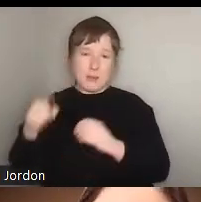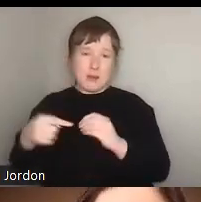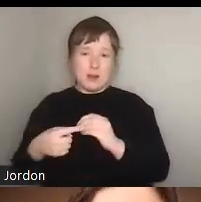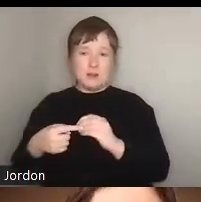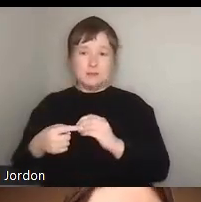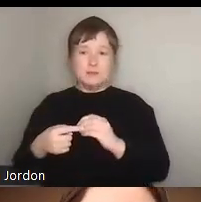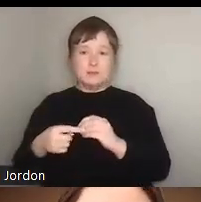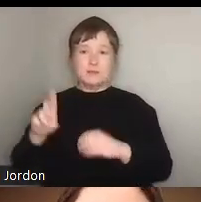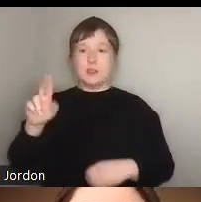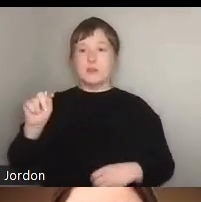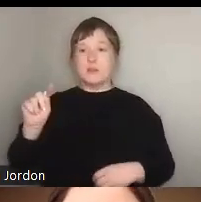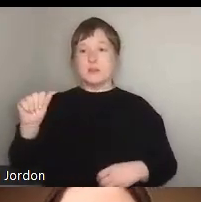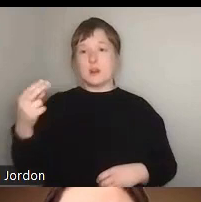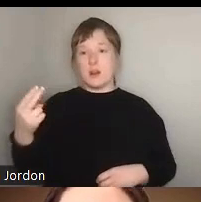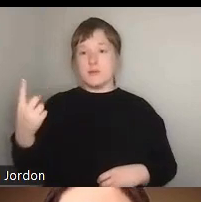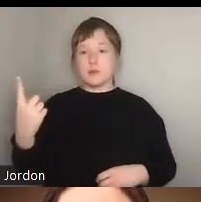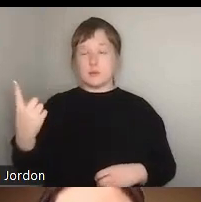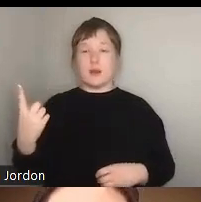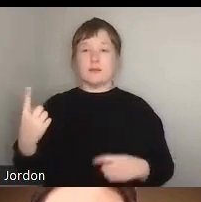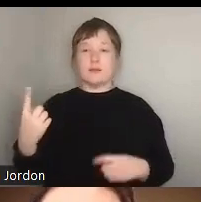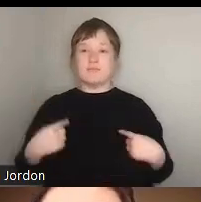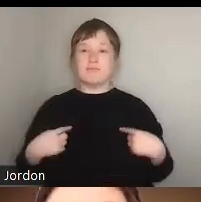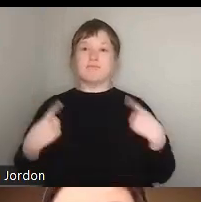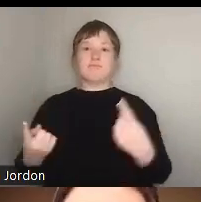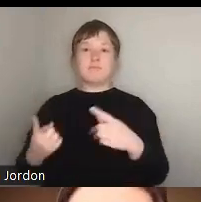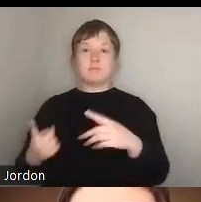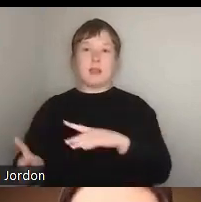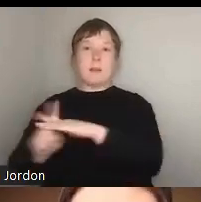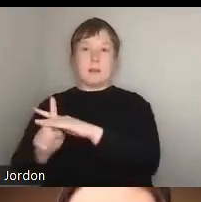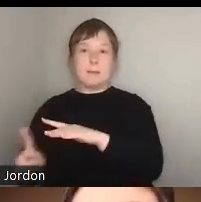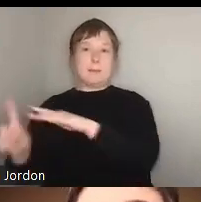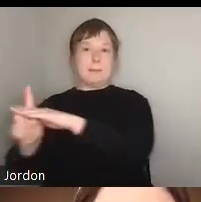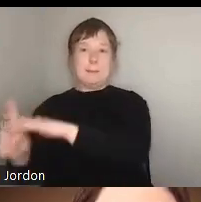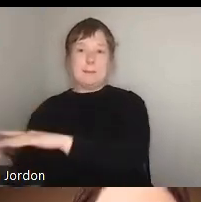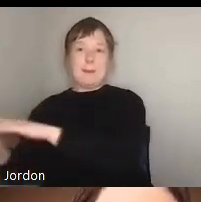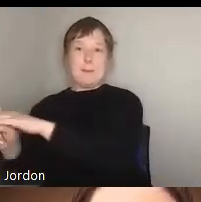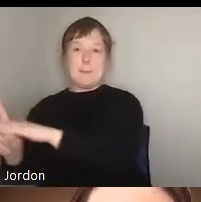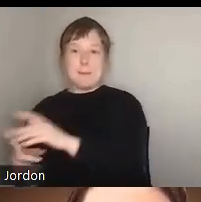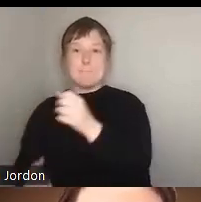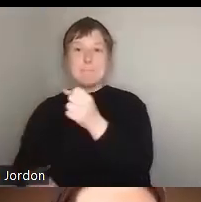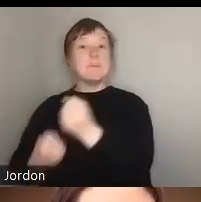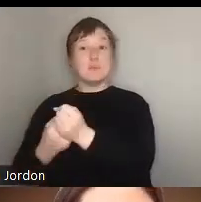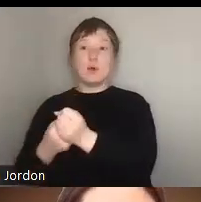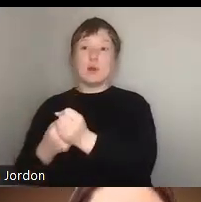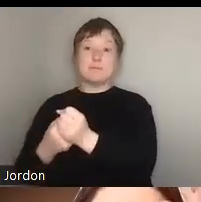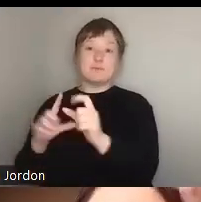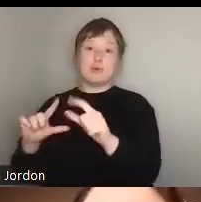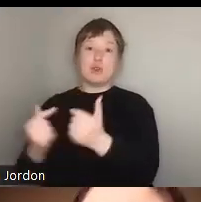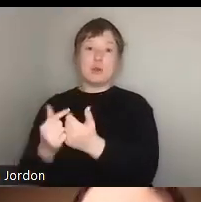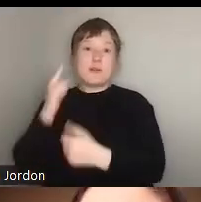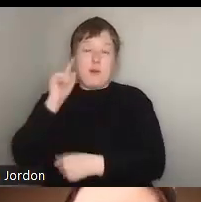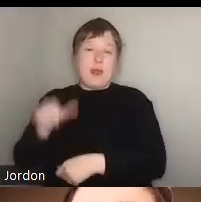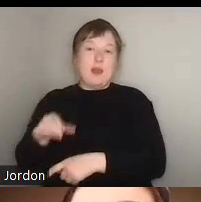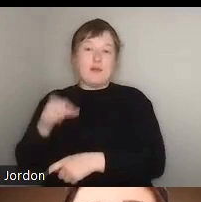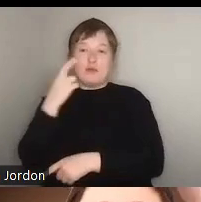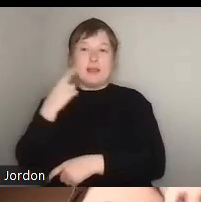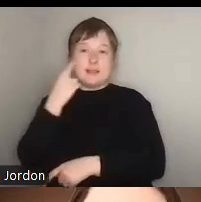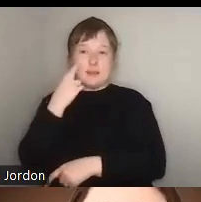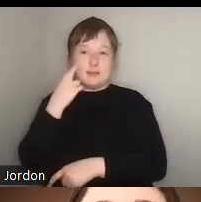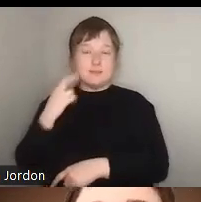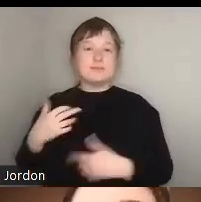Utah, that is actually one that has come up quite a bit. There are support groups dedicated to this. So it can